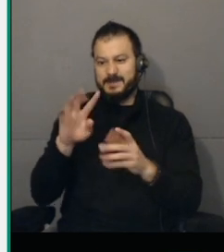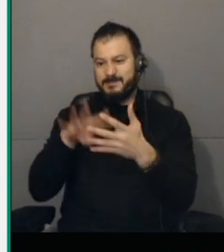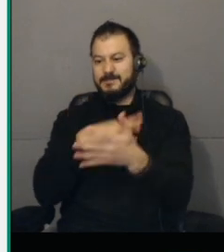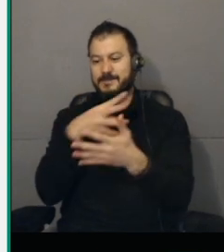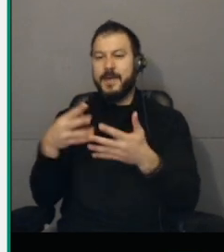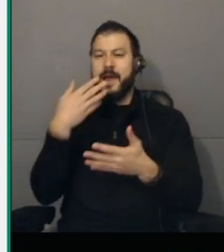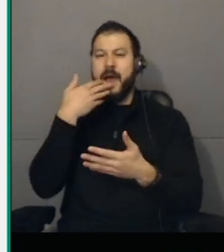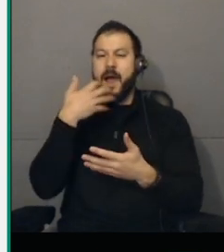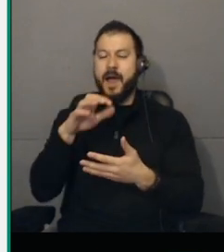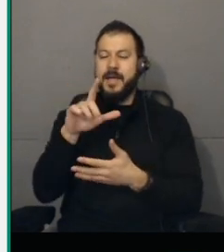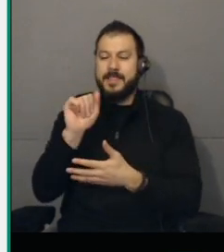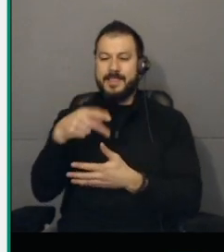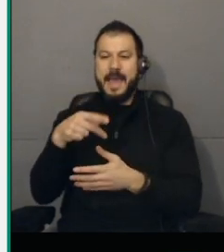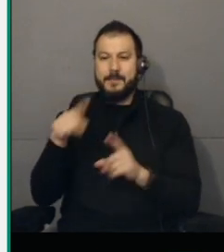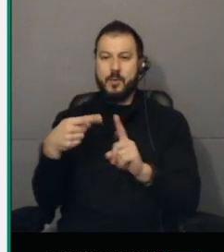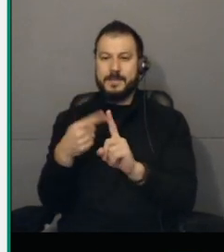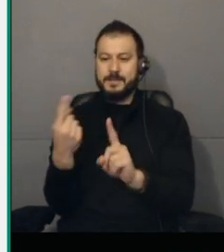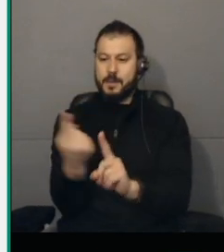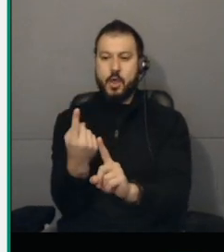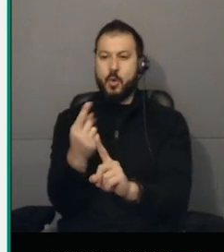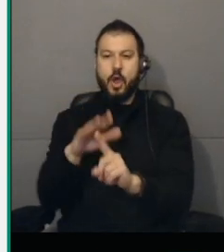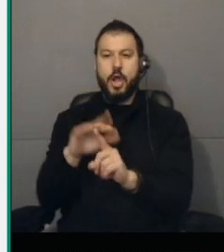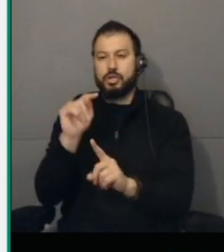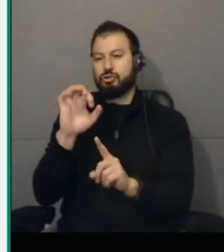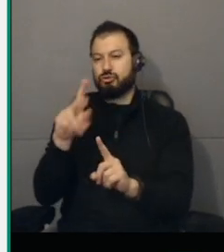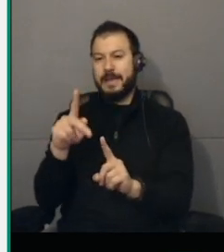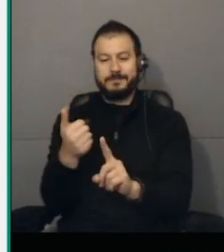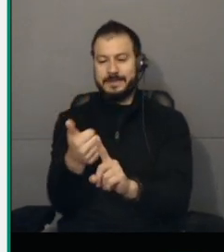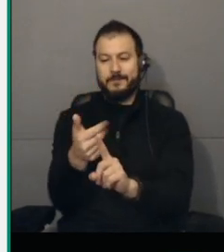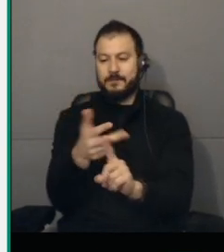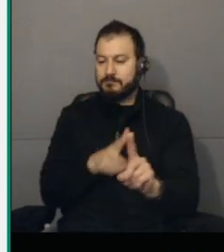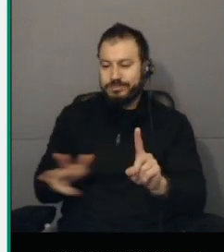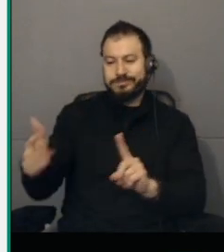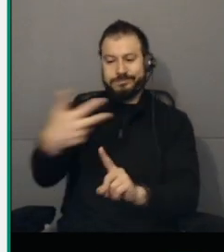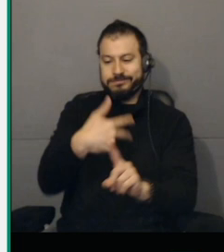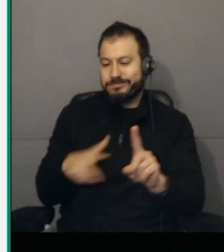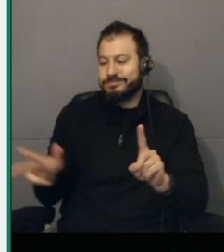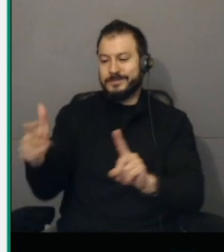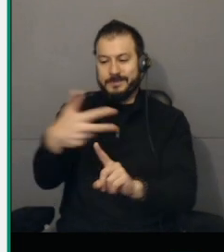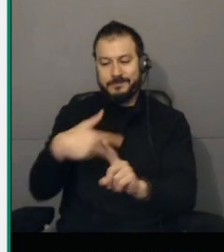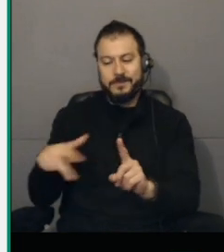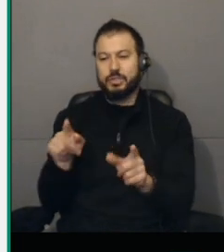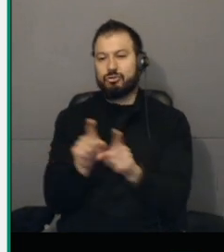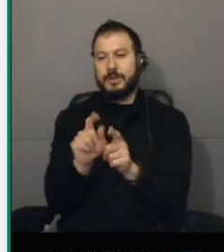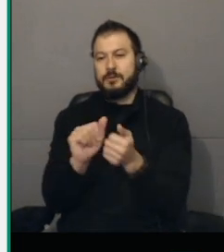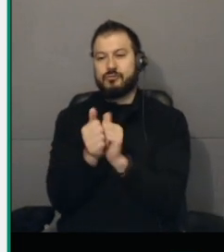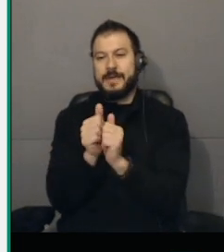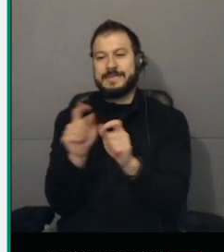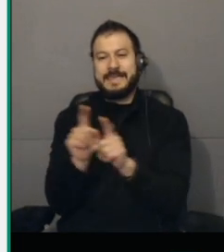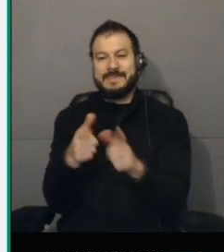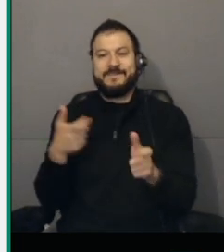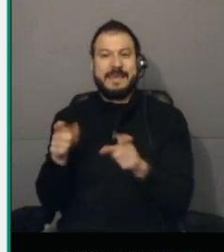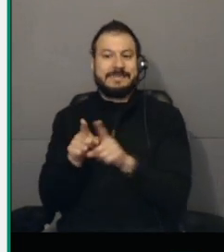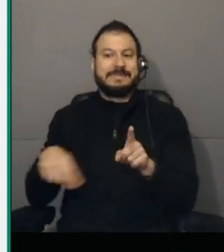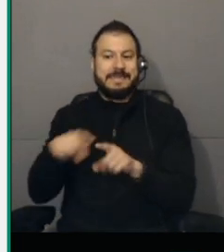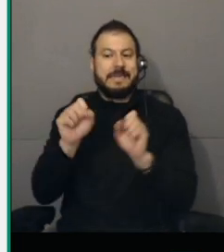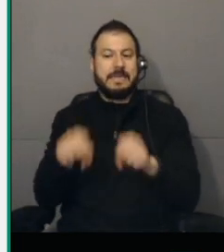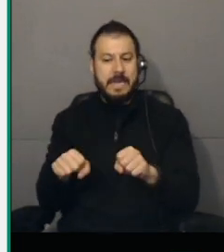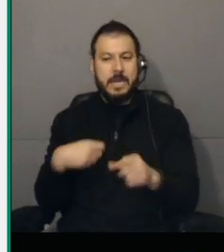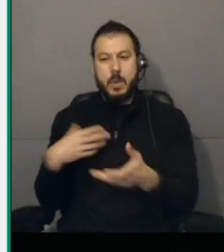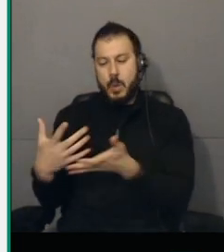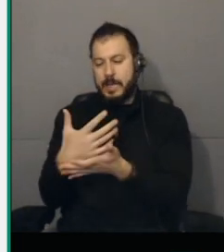A hot lap is when a driver is alone on a track, just doing laps over and over, trying to race as fast as they can.